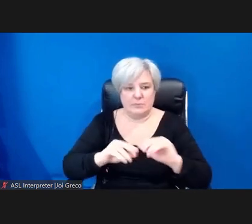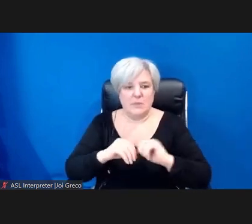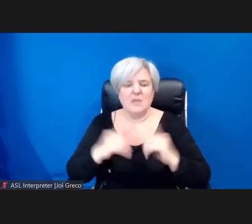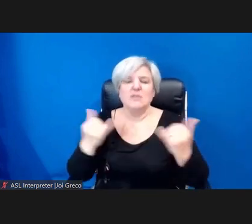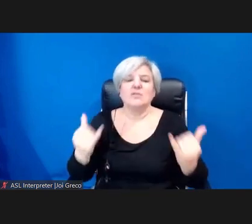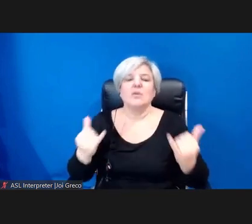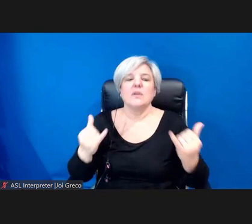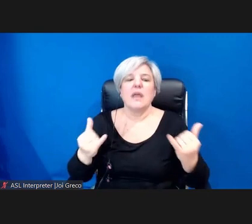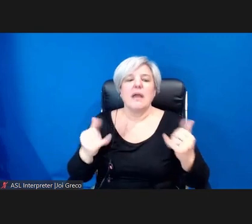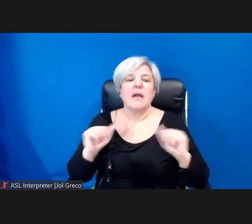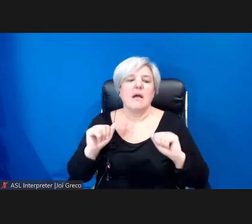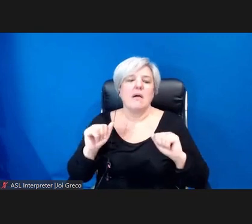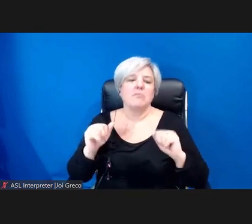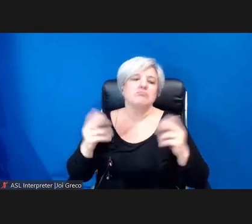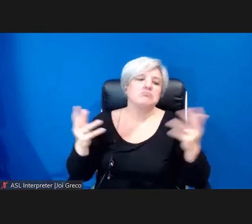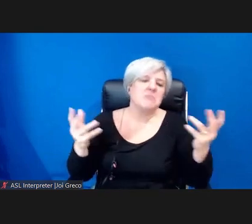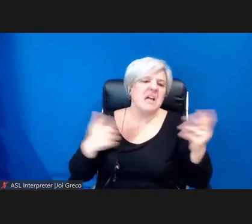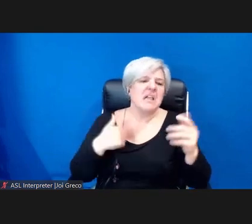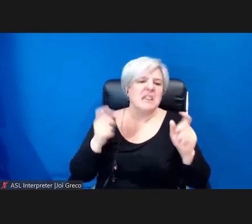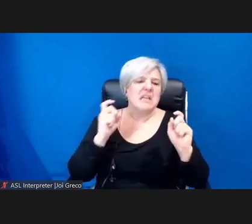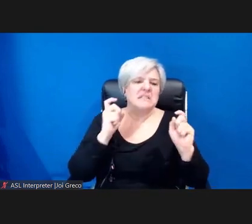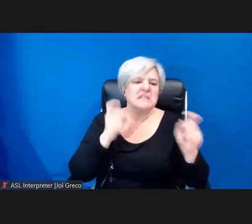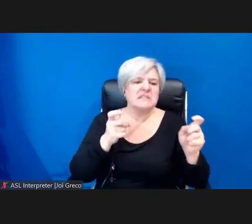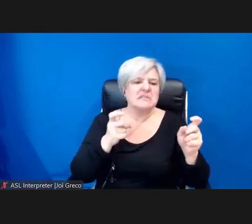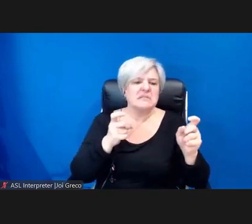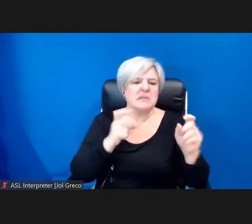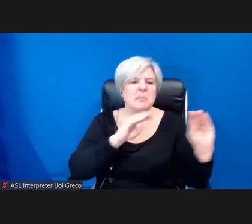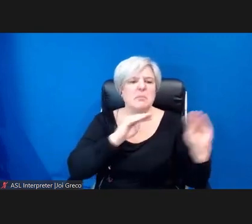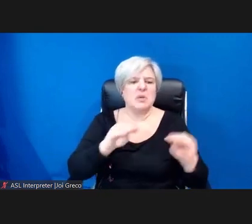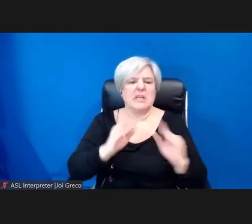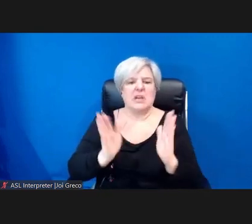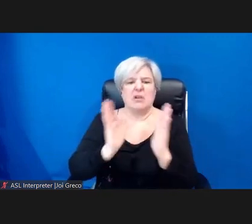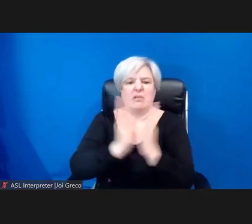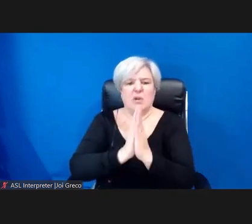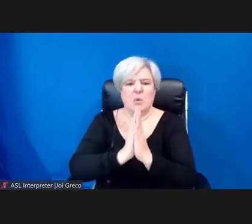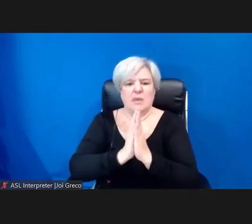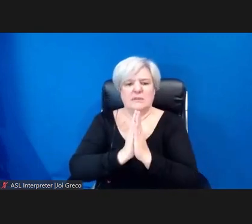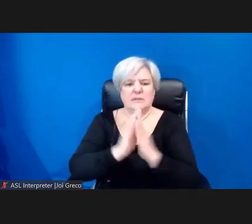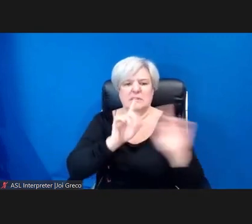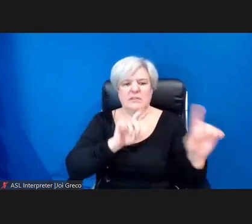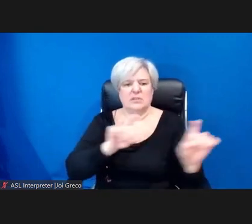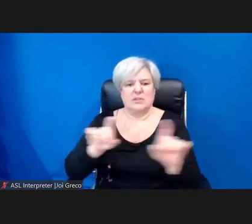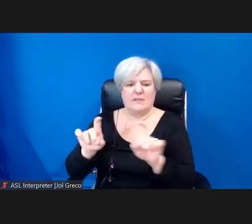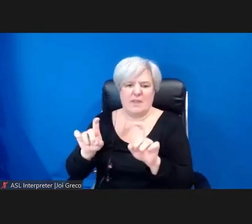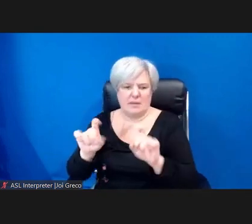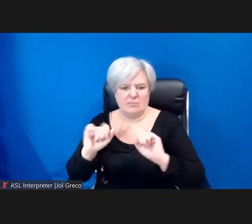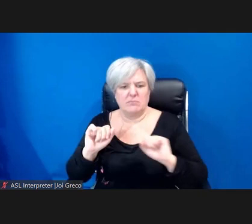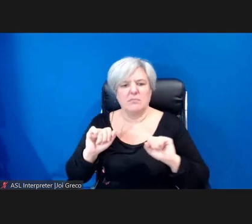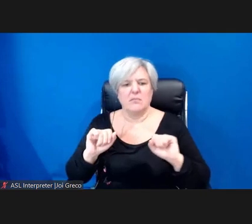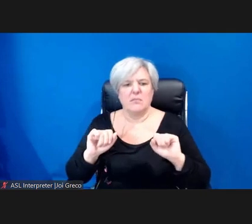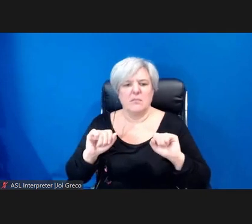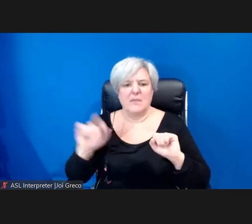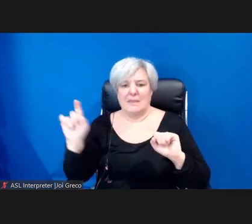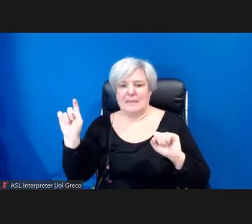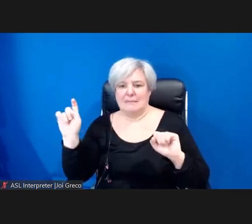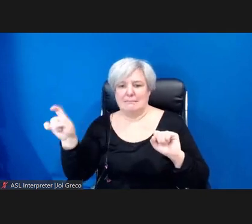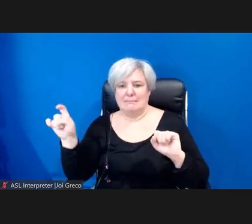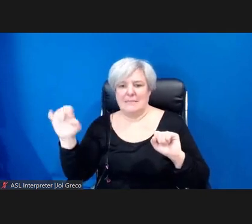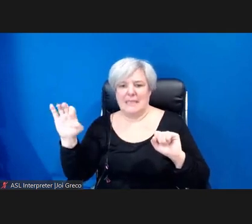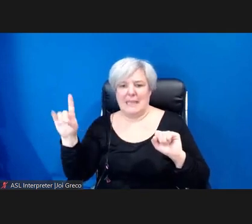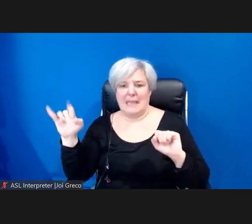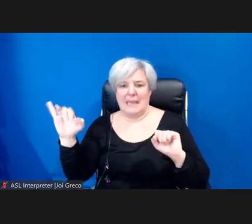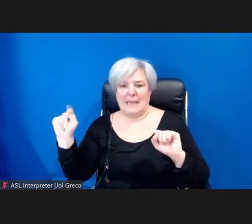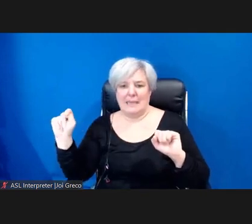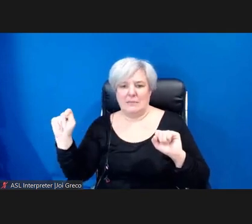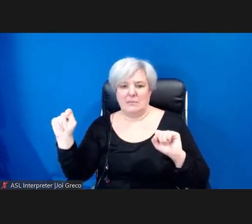in now and assign the request to this new facility. You will go over to this edit icon pen and click